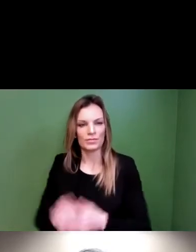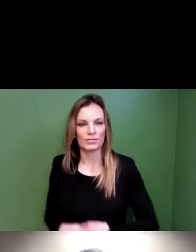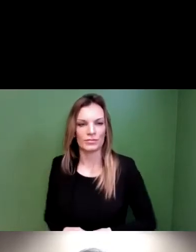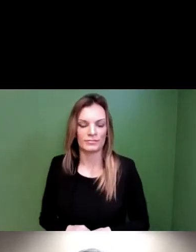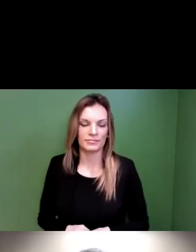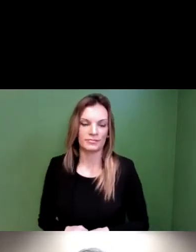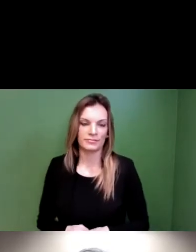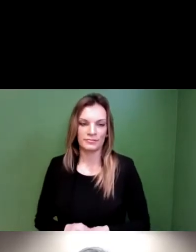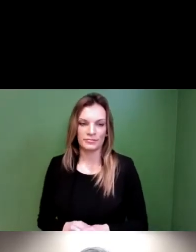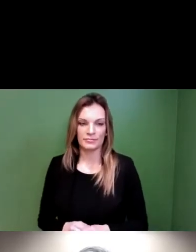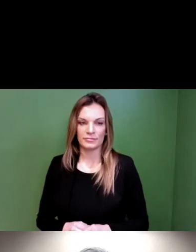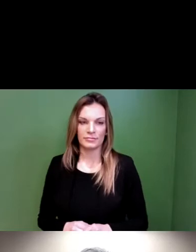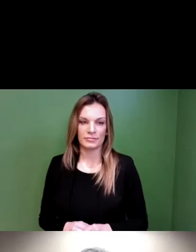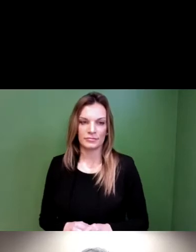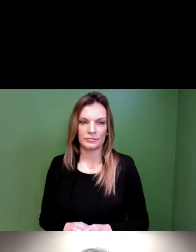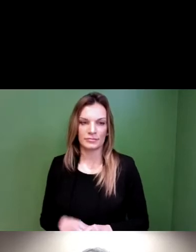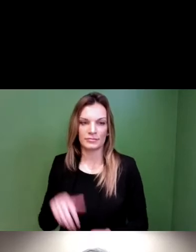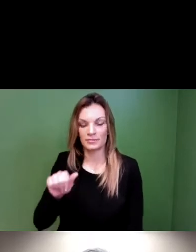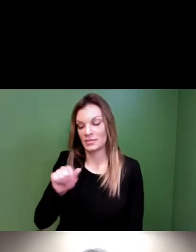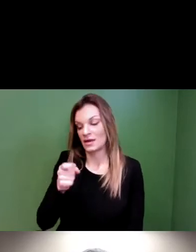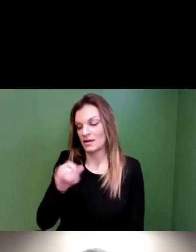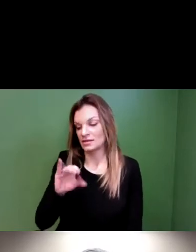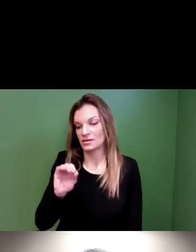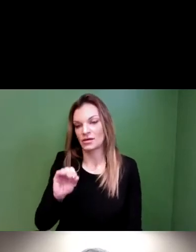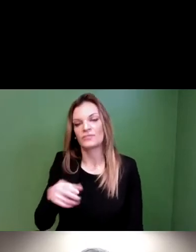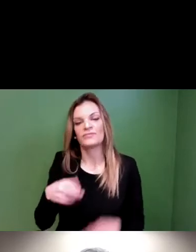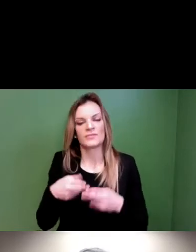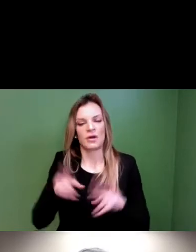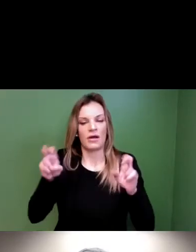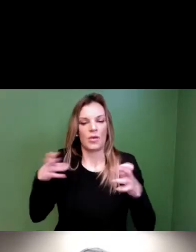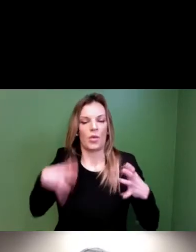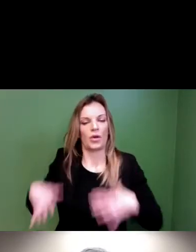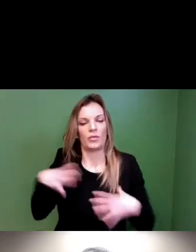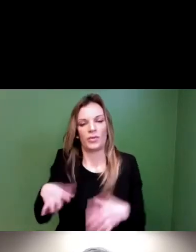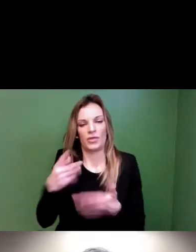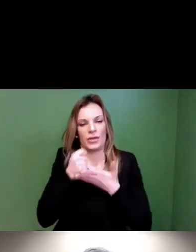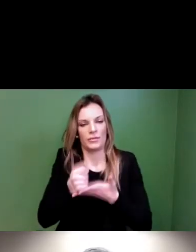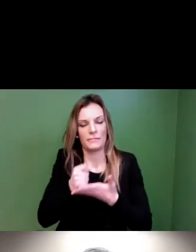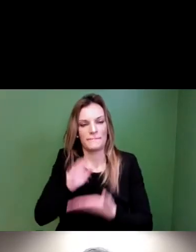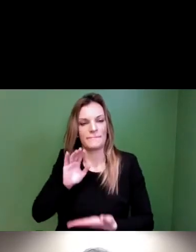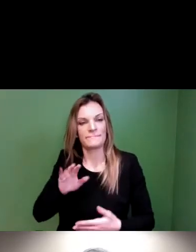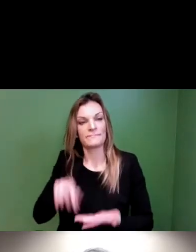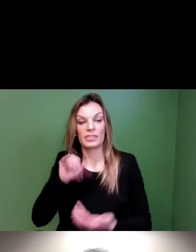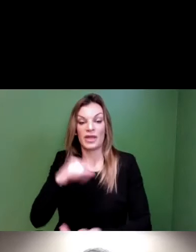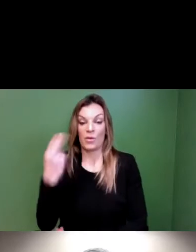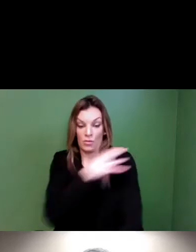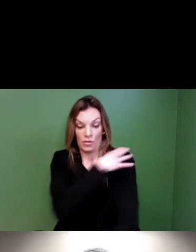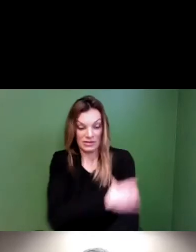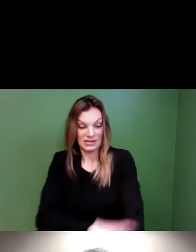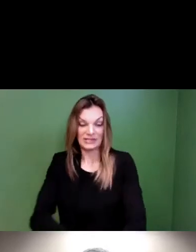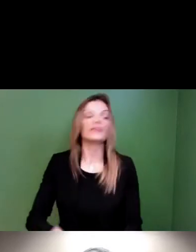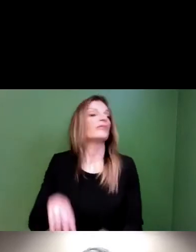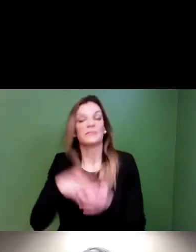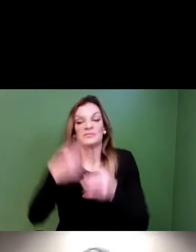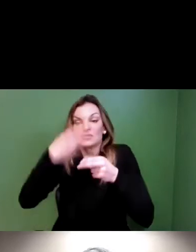Now, the magic behind Axio's wearable therapy is, of course, the fact that you can wear this arm sleeve all day long. And when you